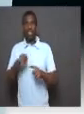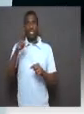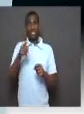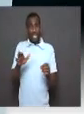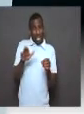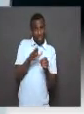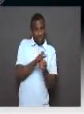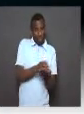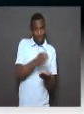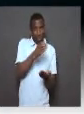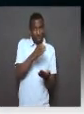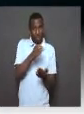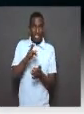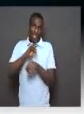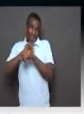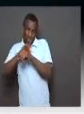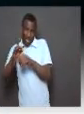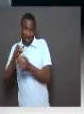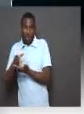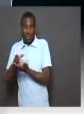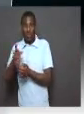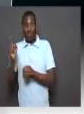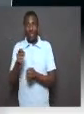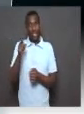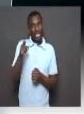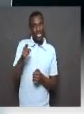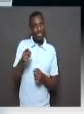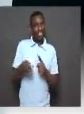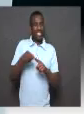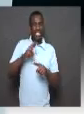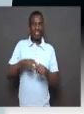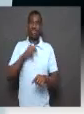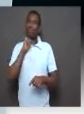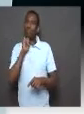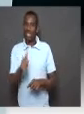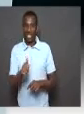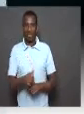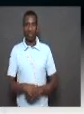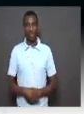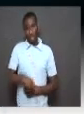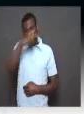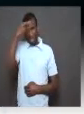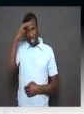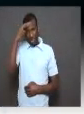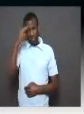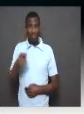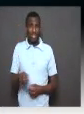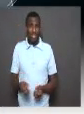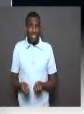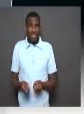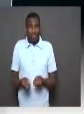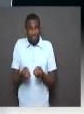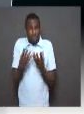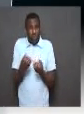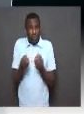one is not a reversible process because of a multitude of